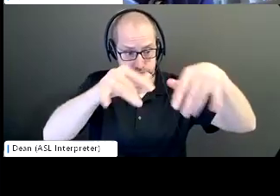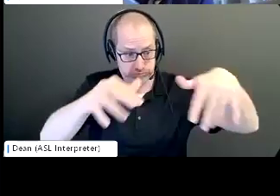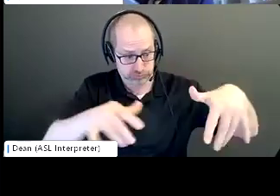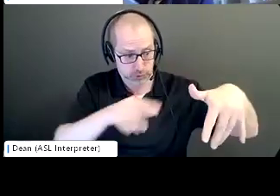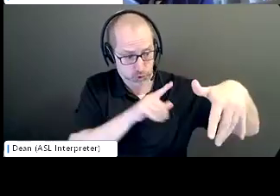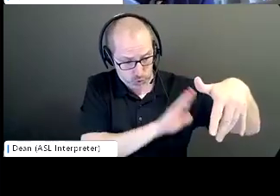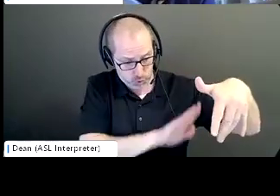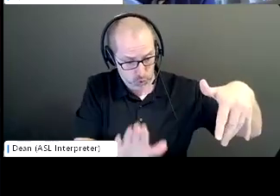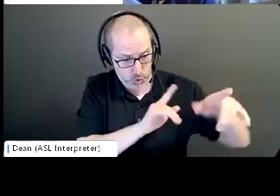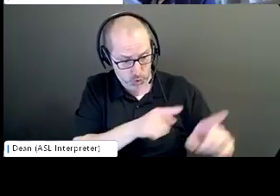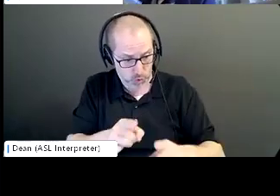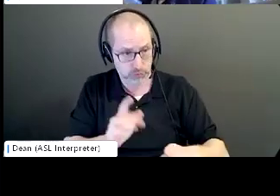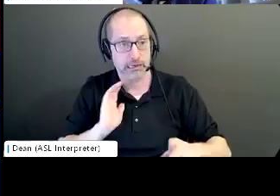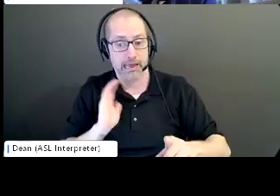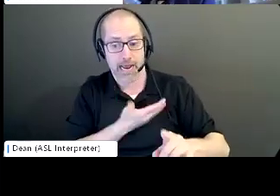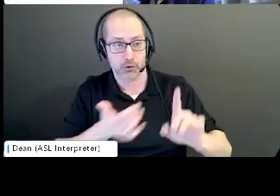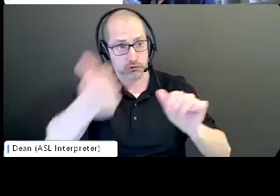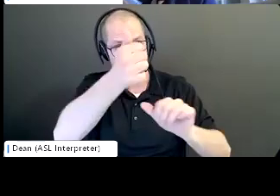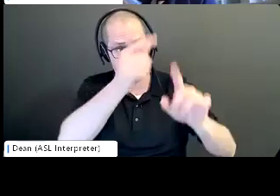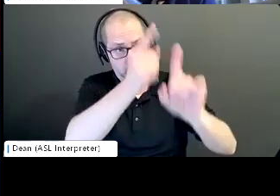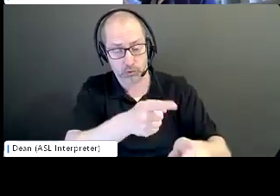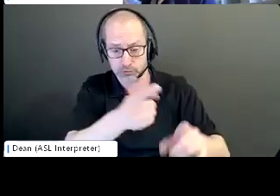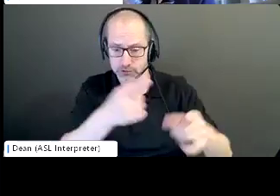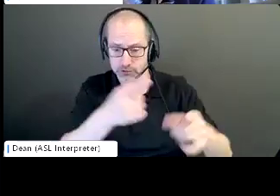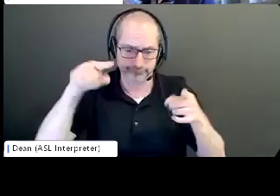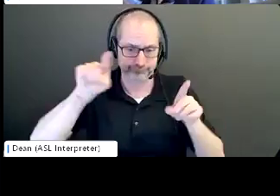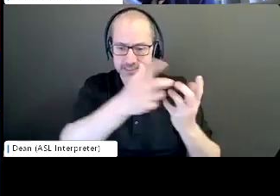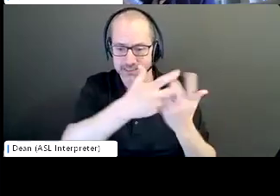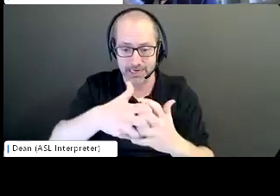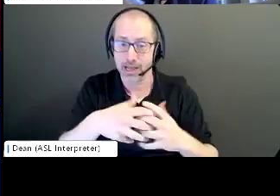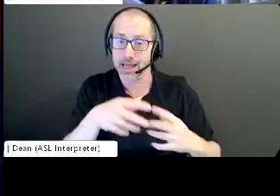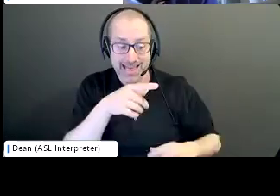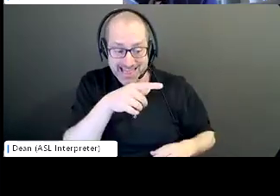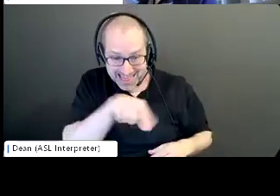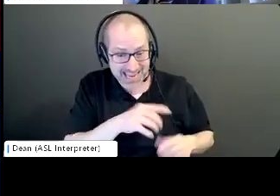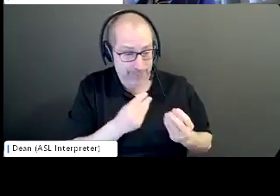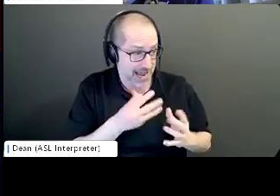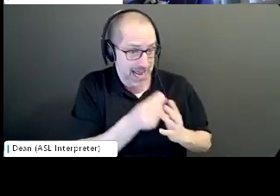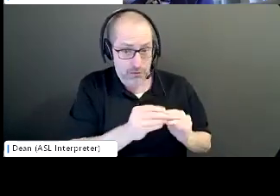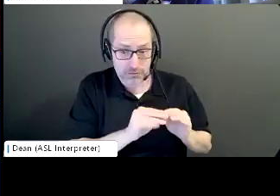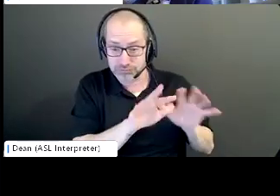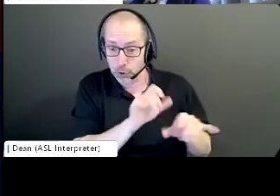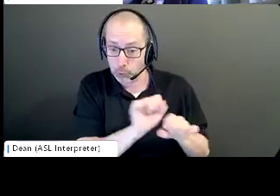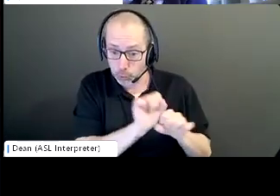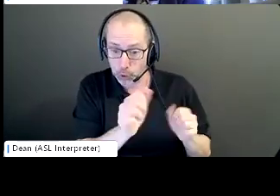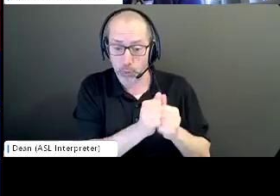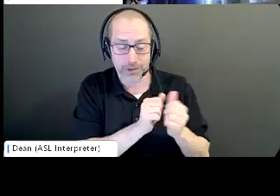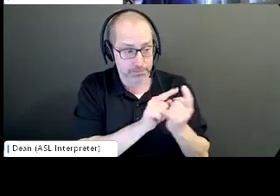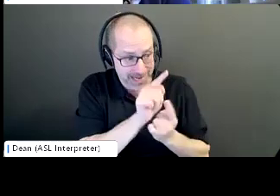this because they work on coaching and consulting with our 90 plus coordinators around